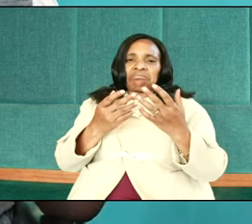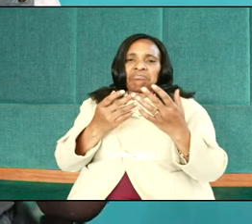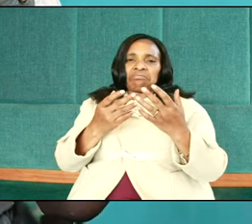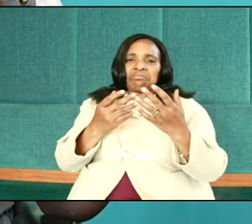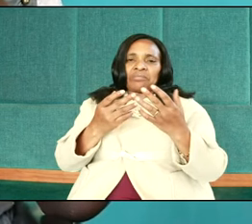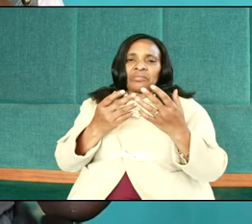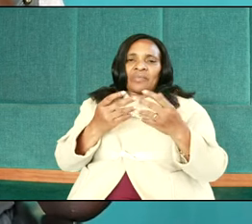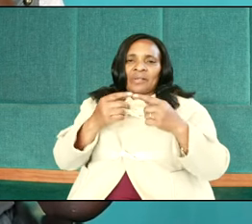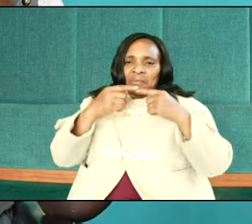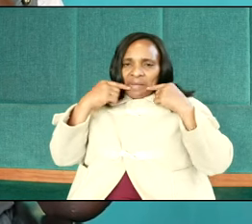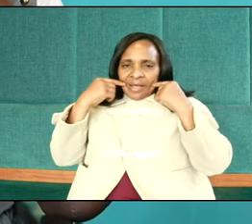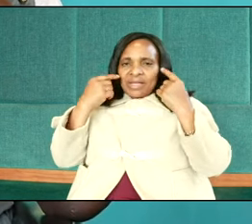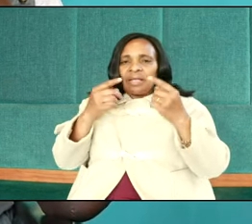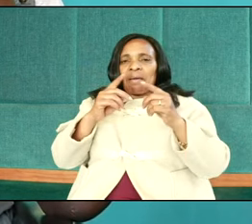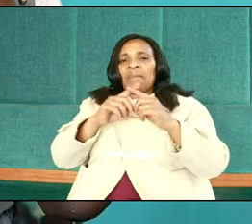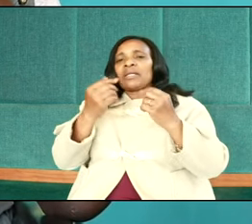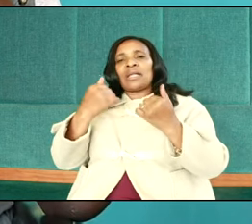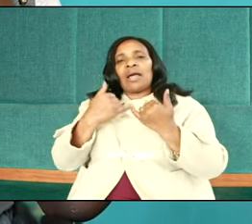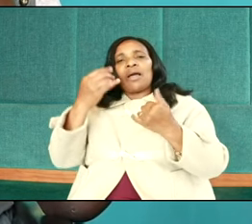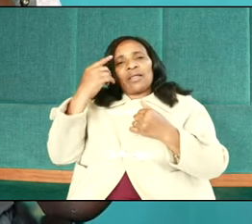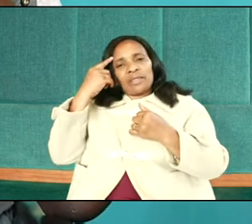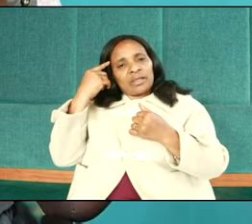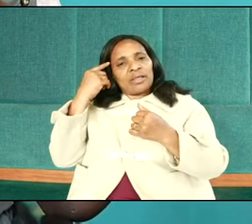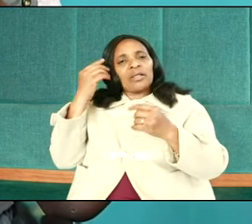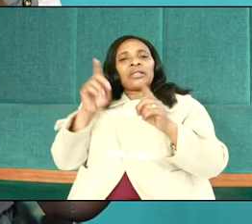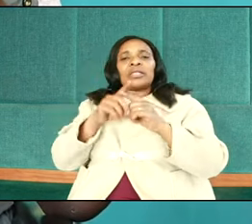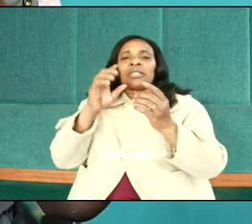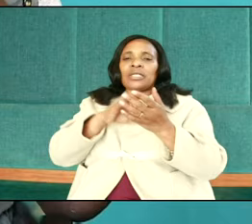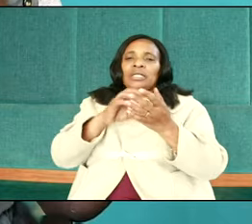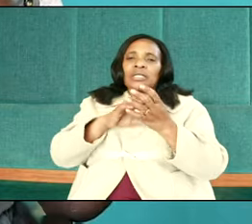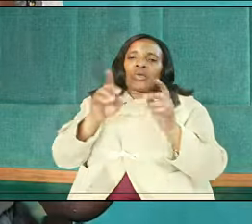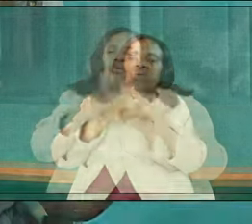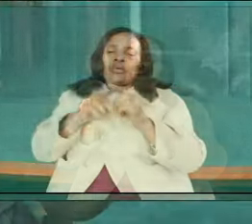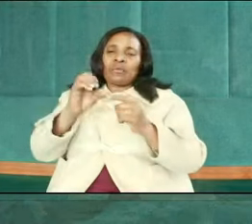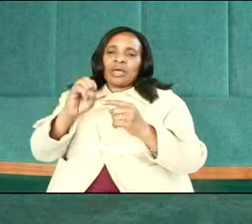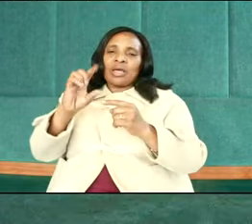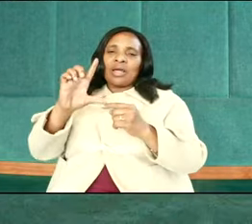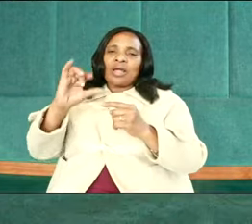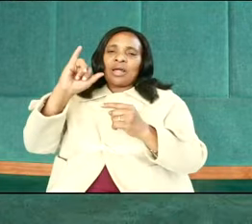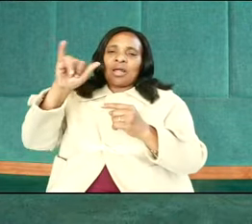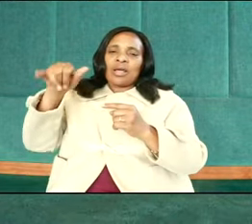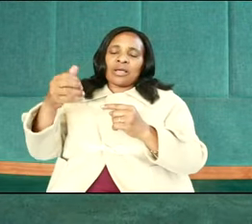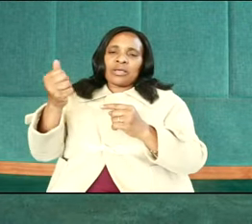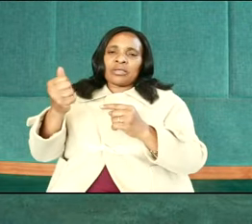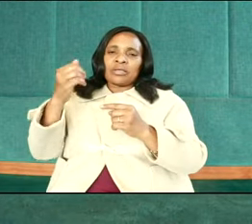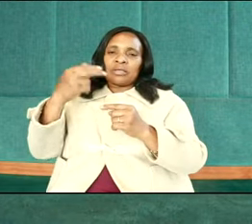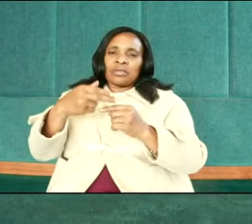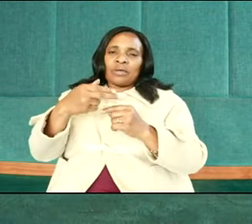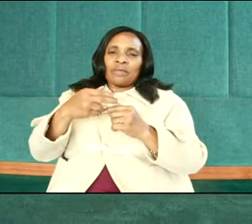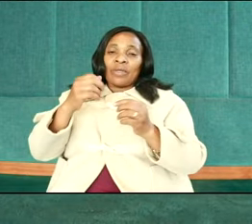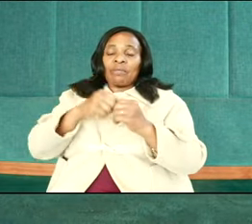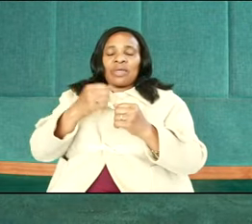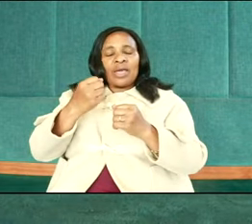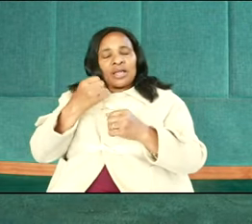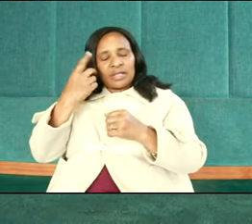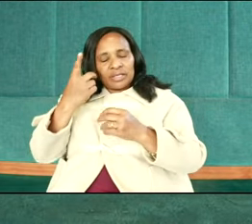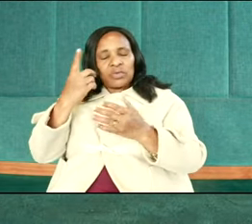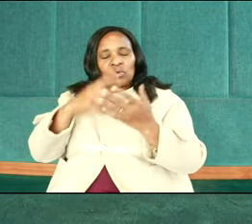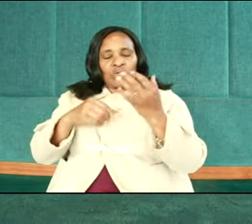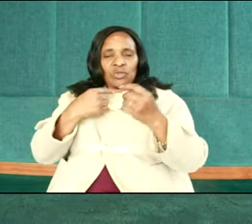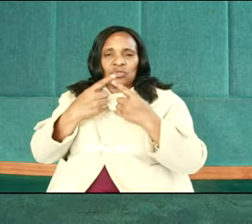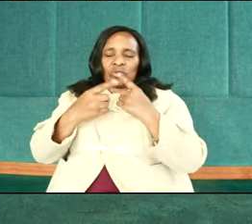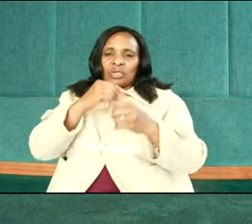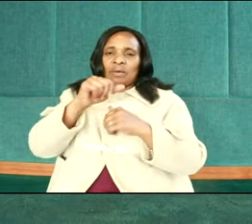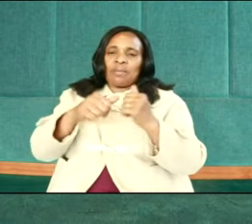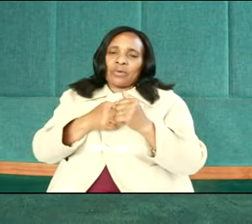Yeah, so I think in such cases, we are like Elijah. Yeah. I think I understand somewhat what you've said.